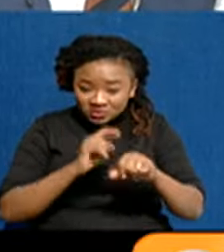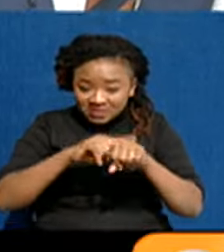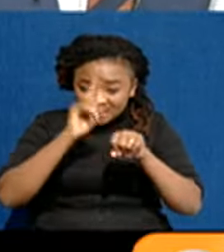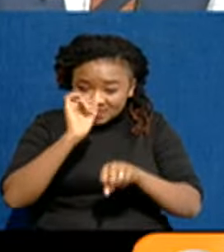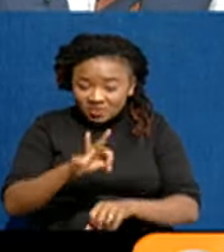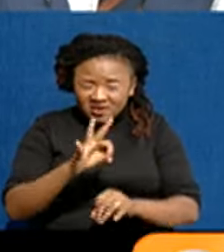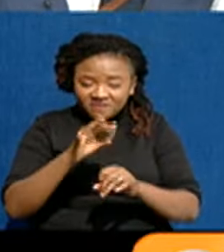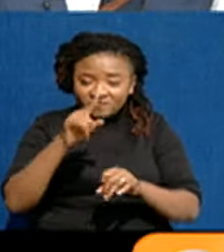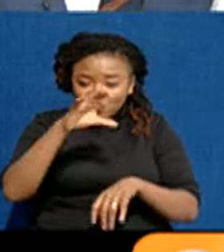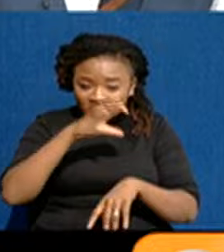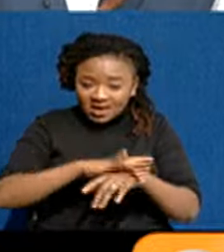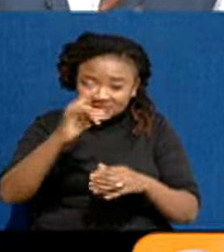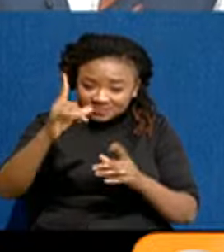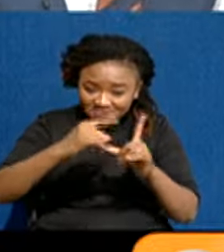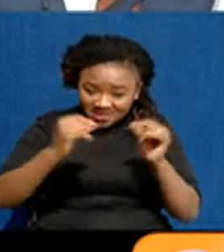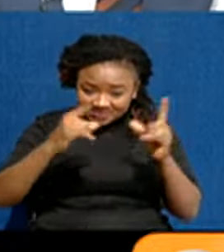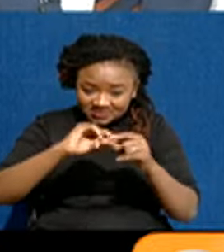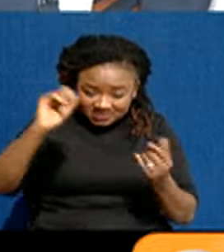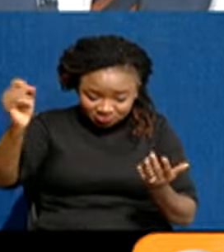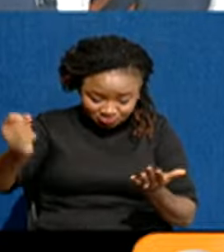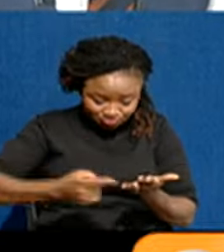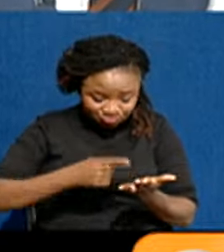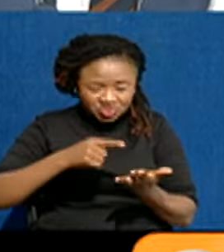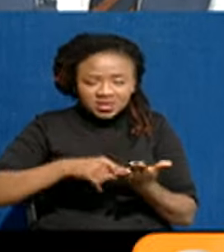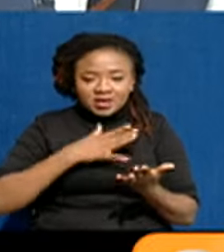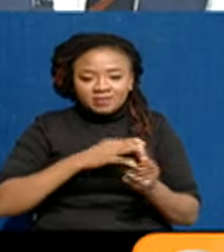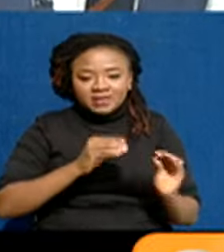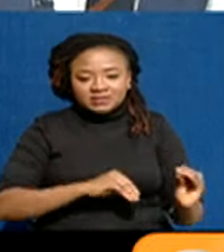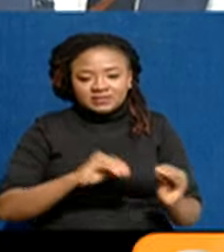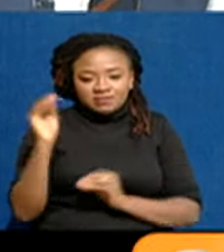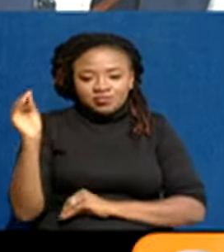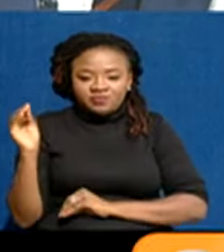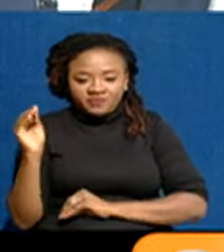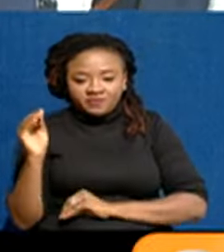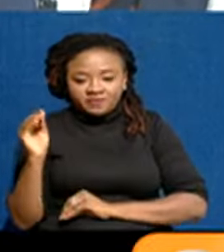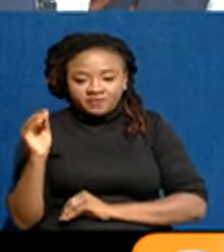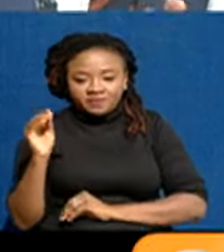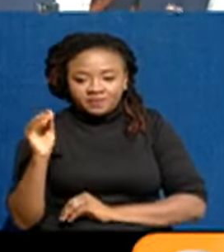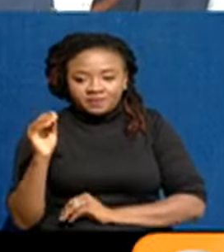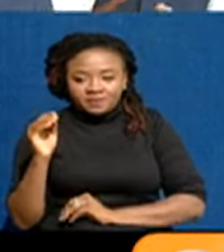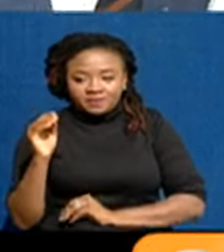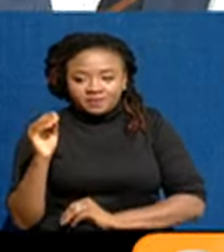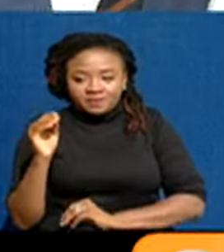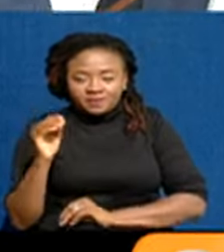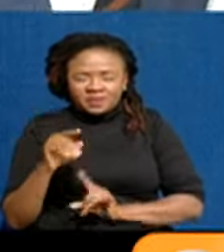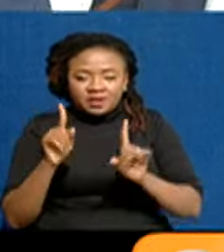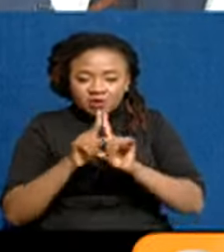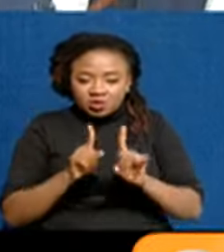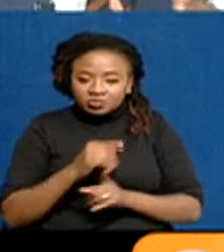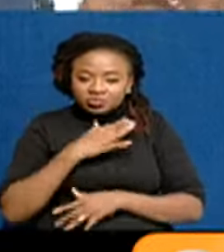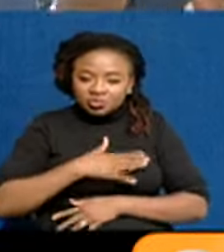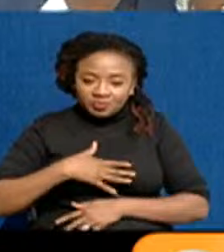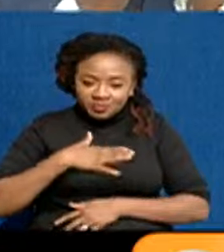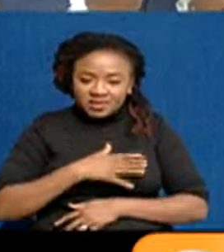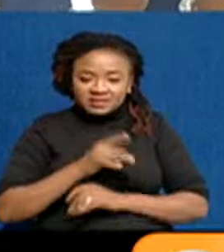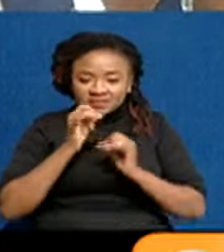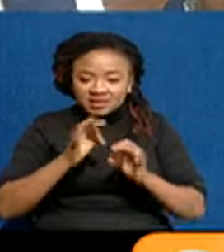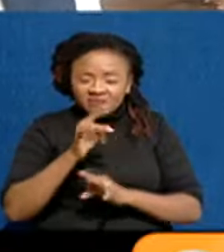cooperate and move. Okay. Yeah, but what you don't do, yeah, please, if you're seeing you're already